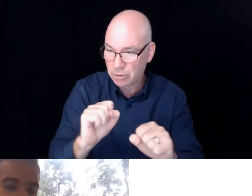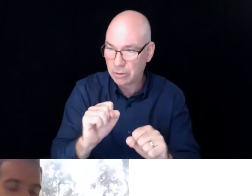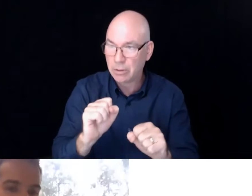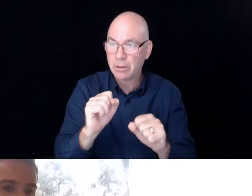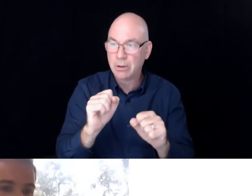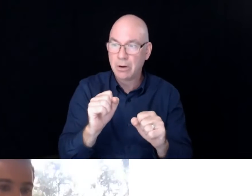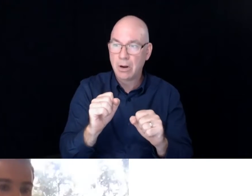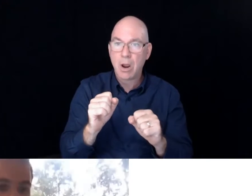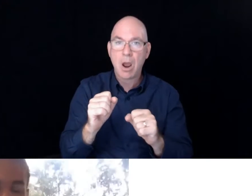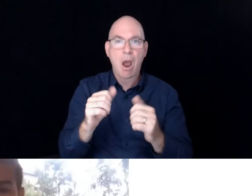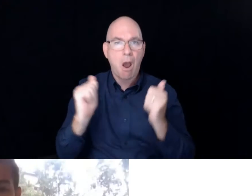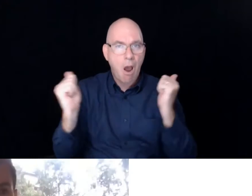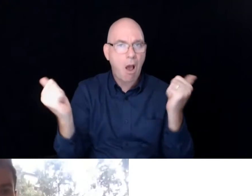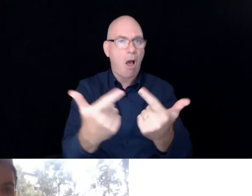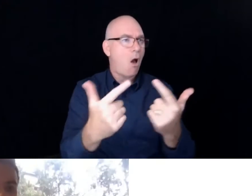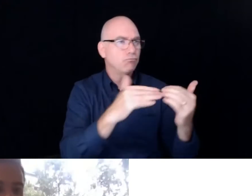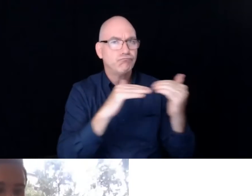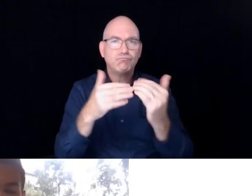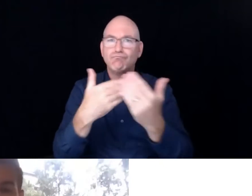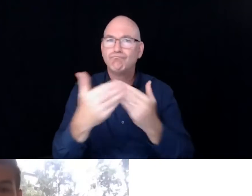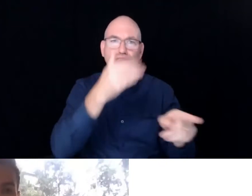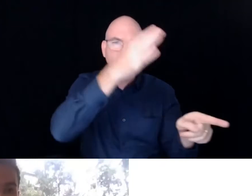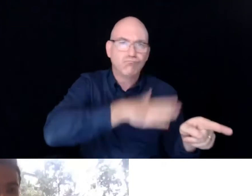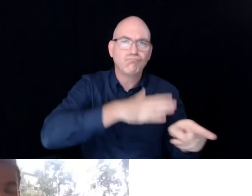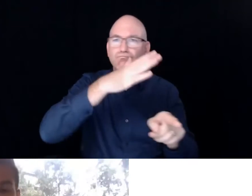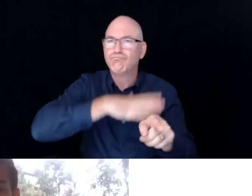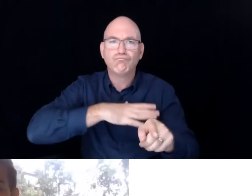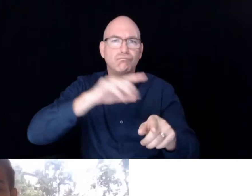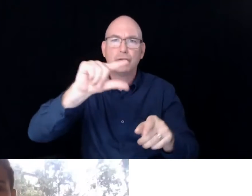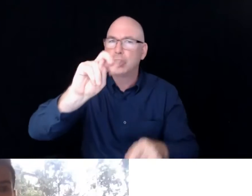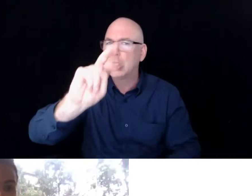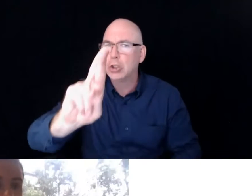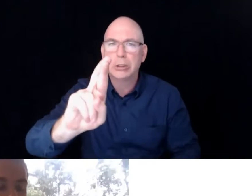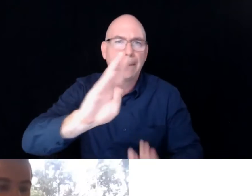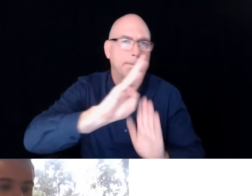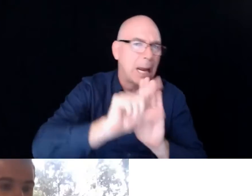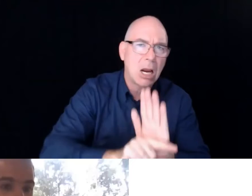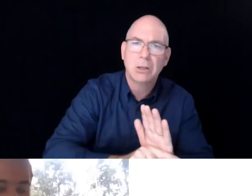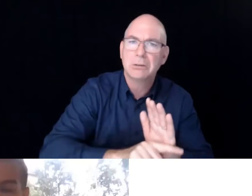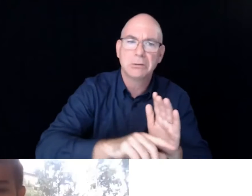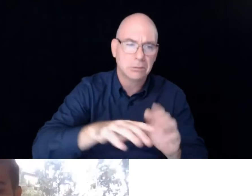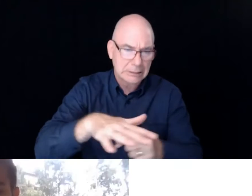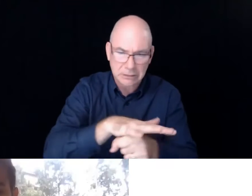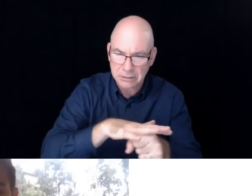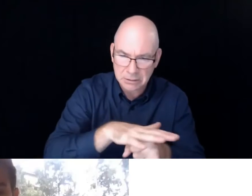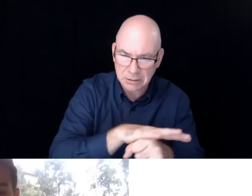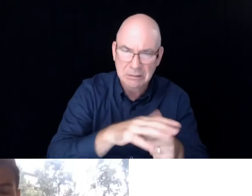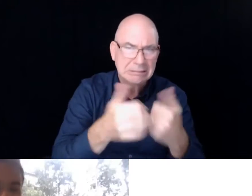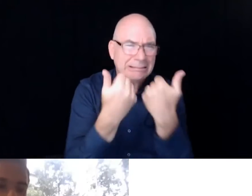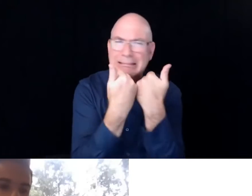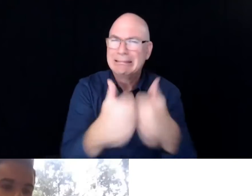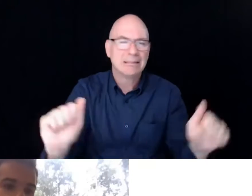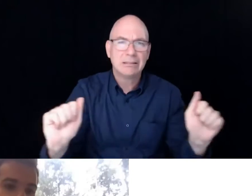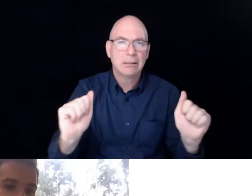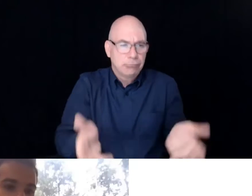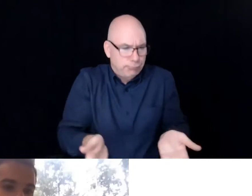to give an equal opportunity to everyone, regardless the gender, the race, the background, the area that they are and like to